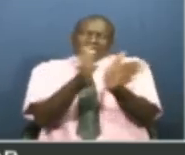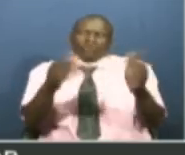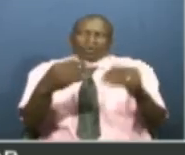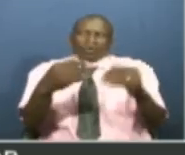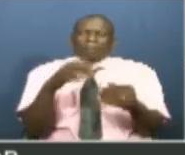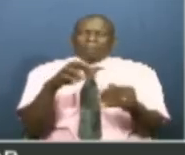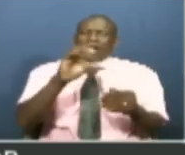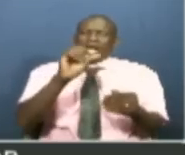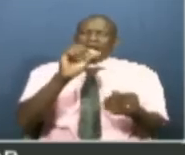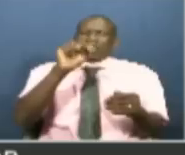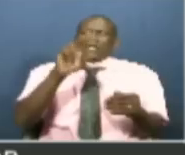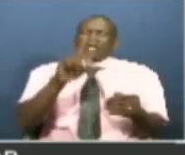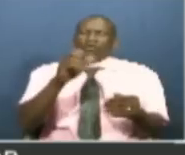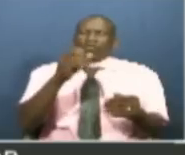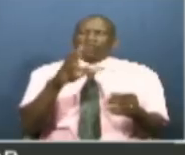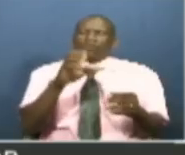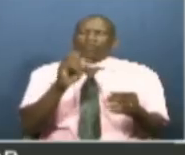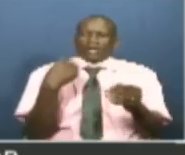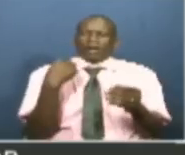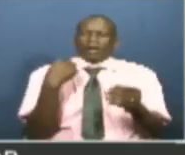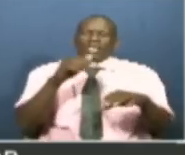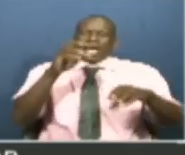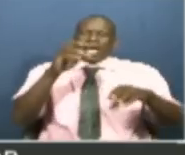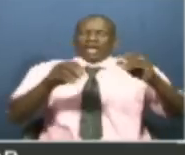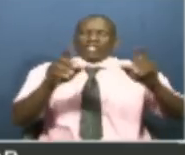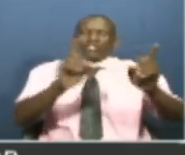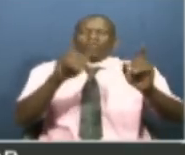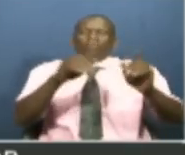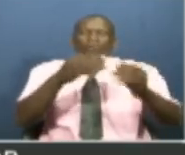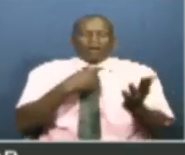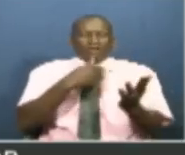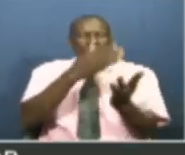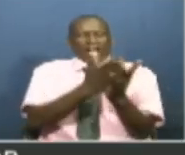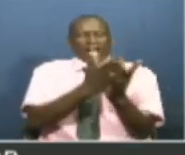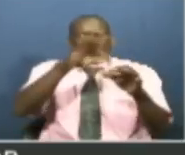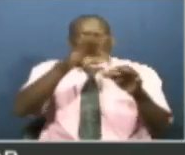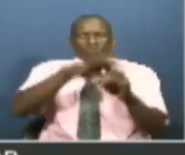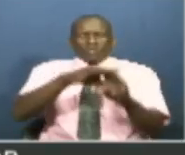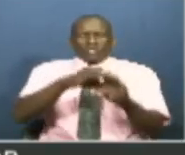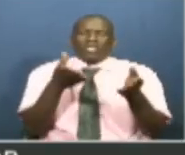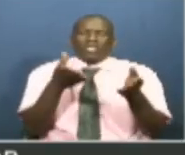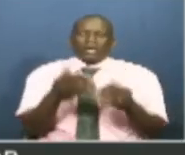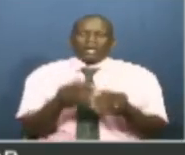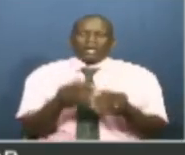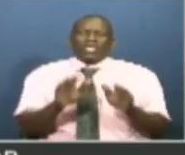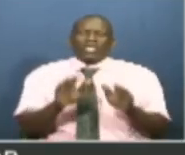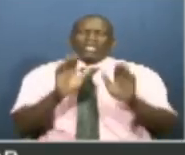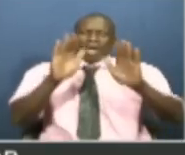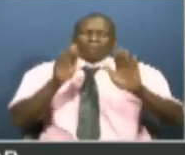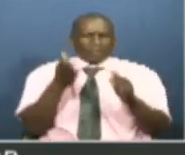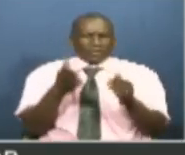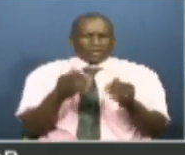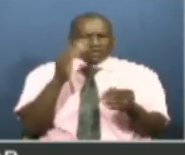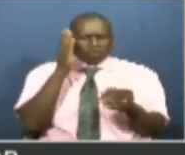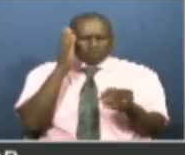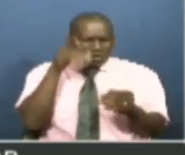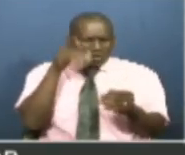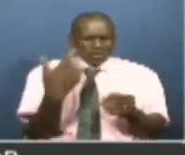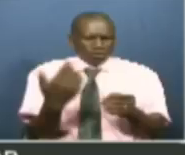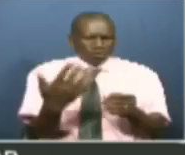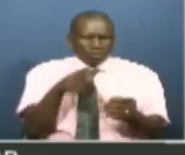because an election you cannot have half a vote. Now, the key thing to note in this